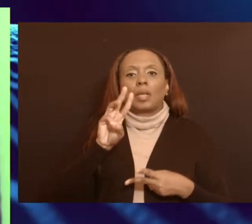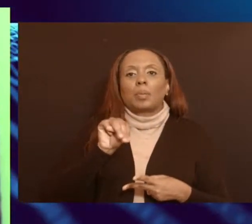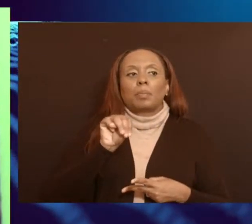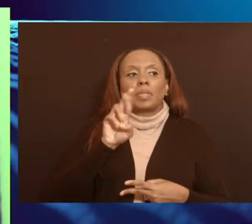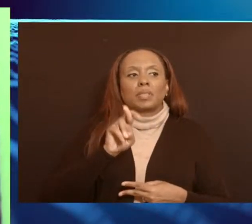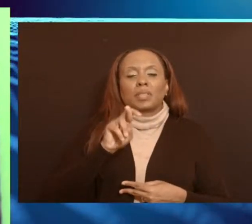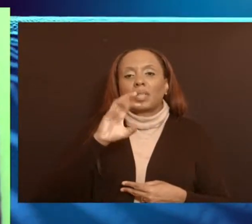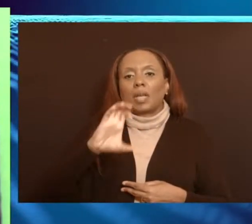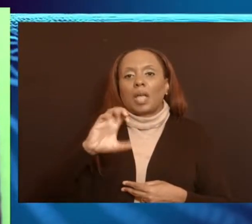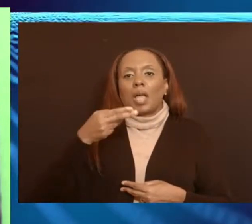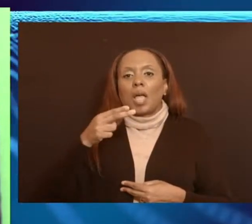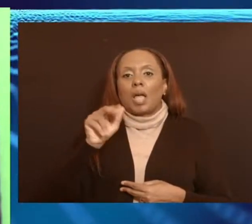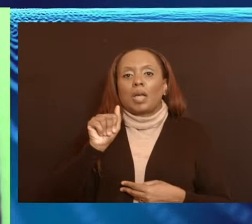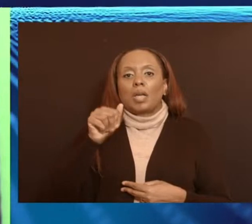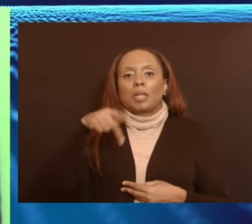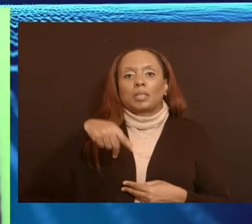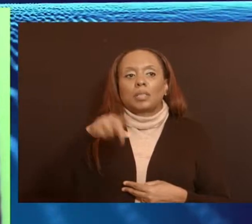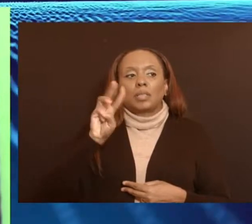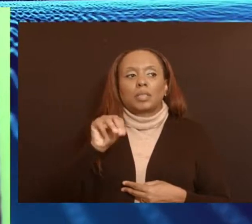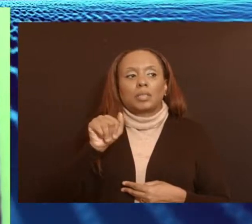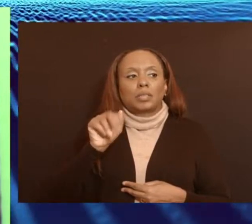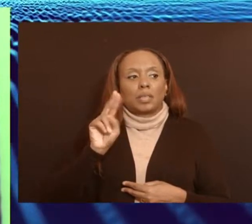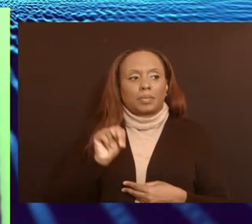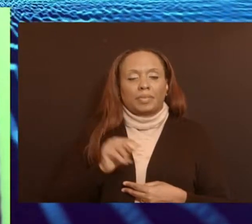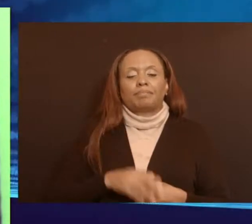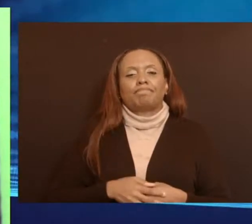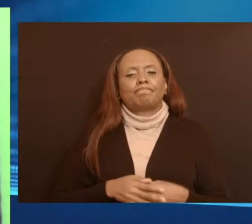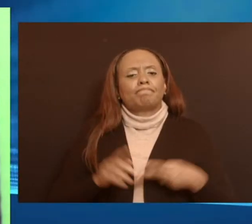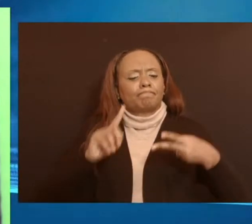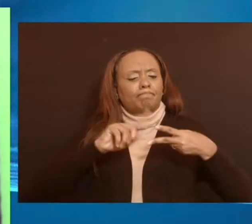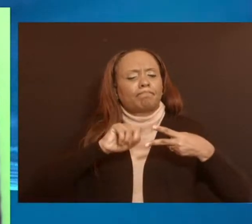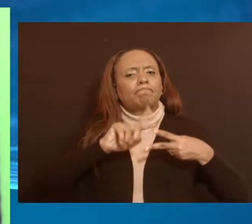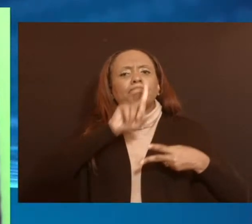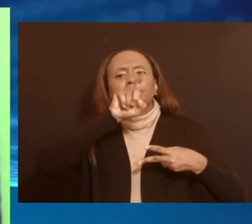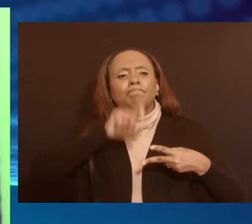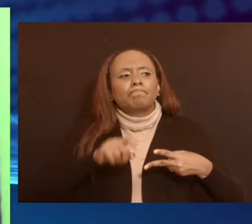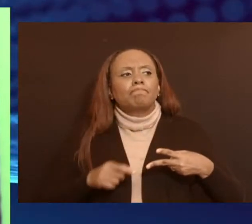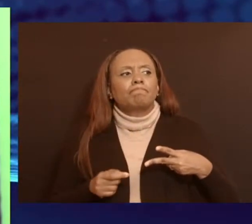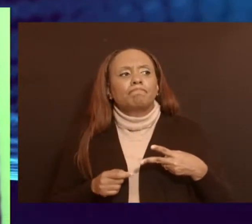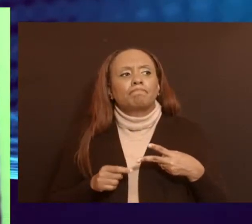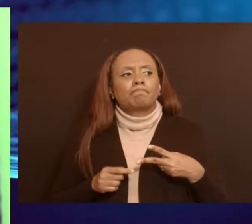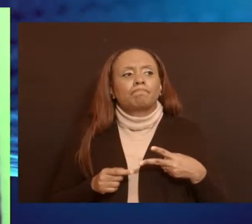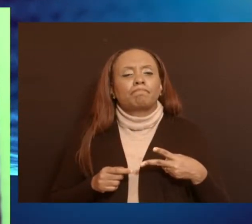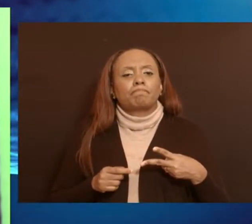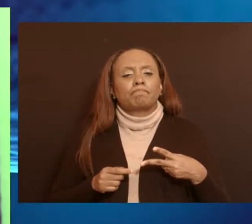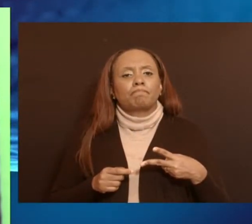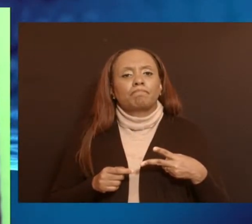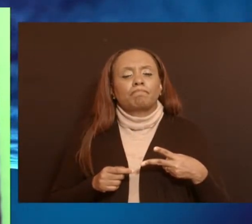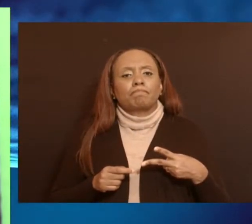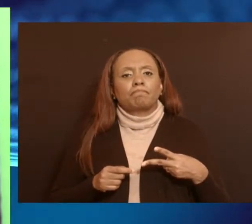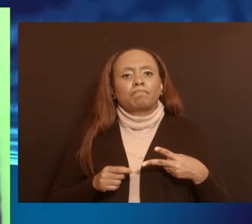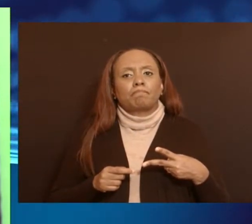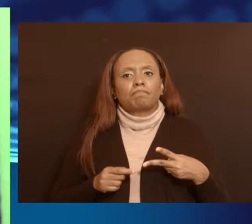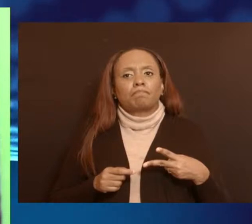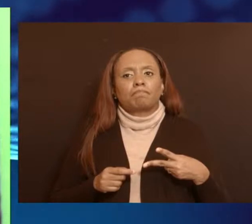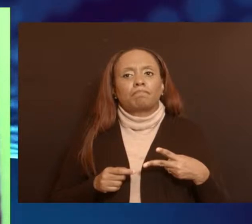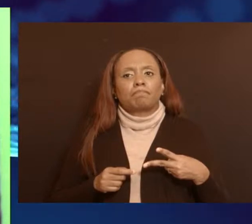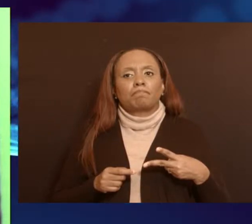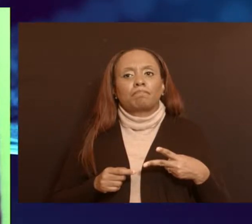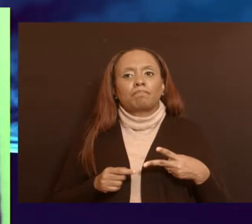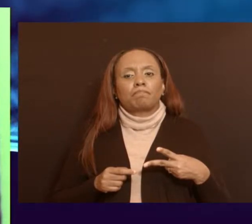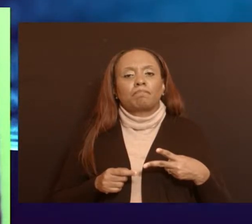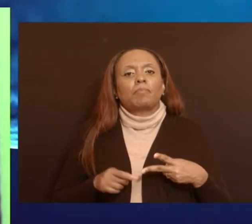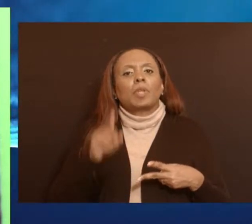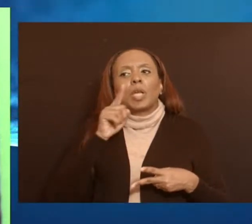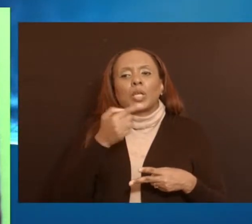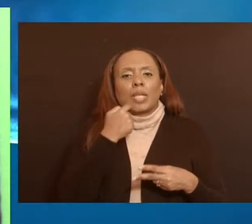the minister. Mr. Chapman, what I want to find out from you is in terms of the 150 number that